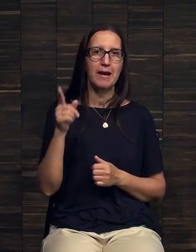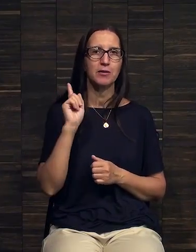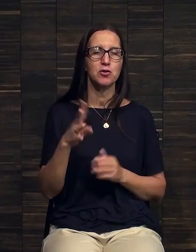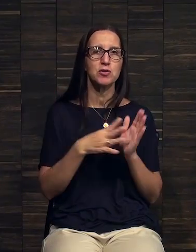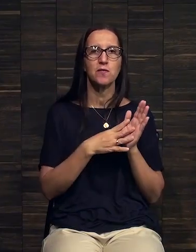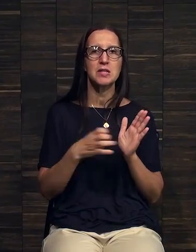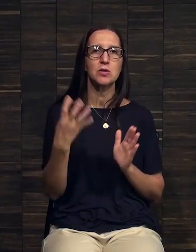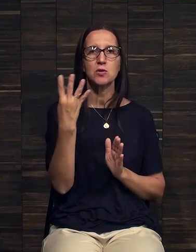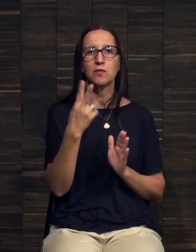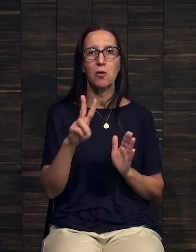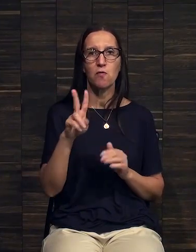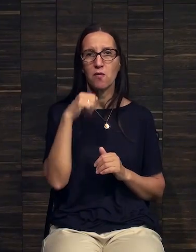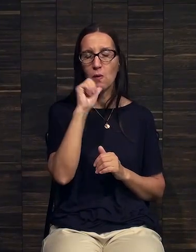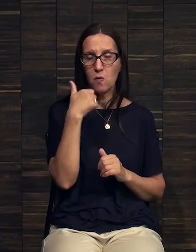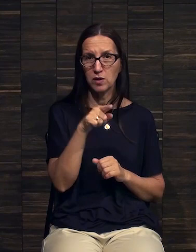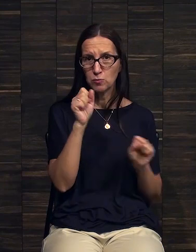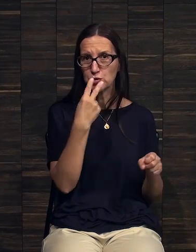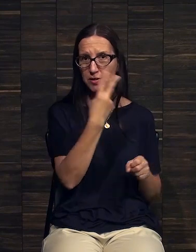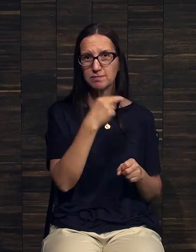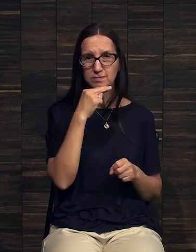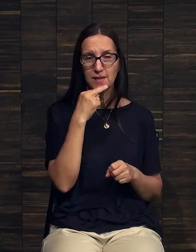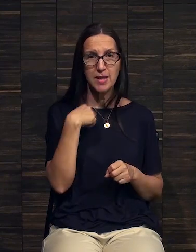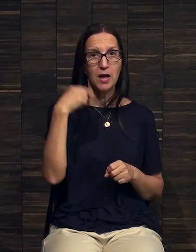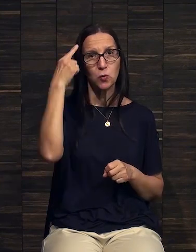magazine in February 1940. Can you